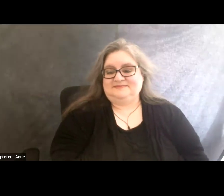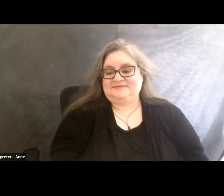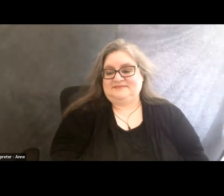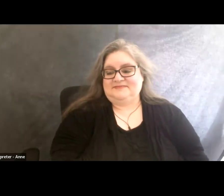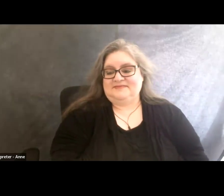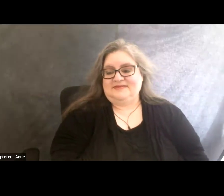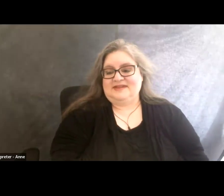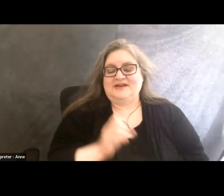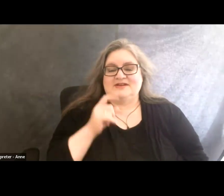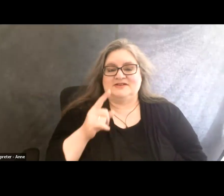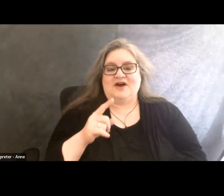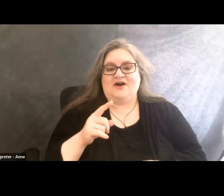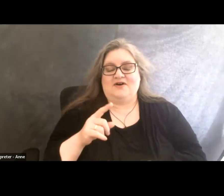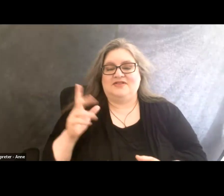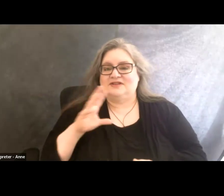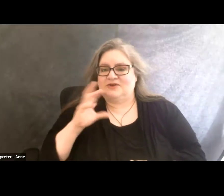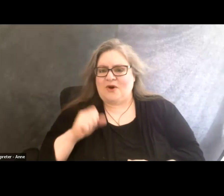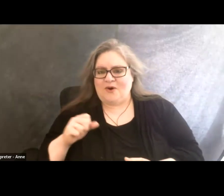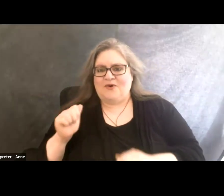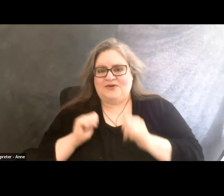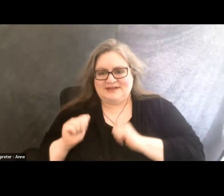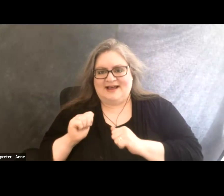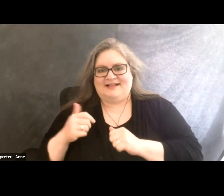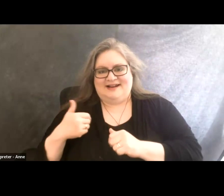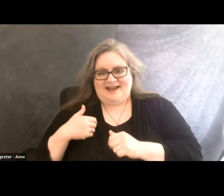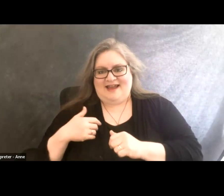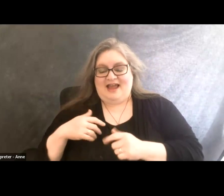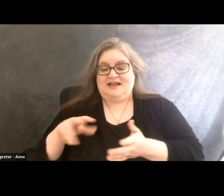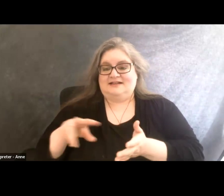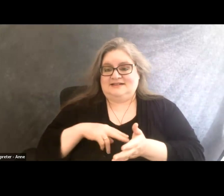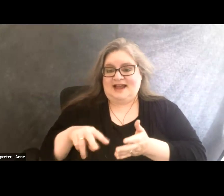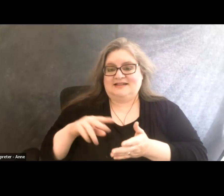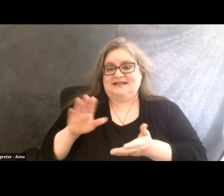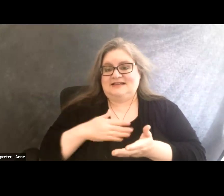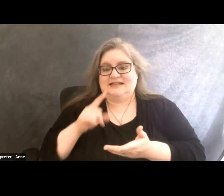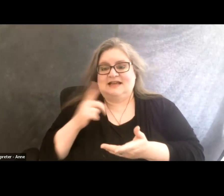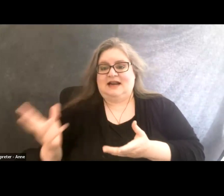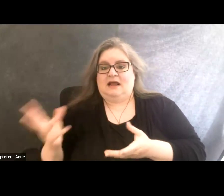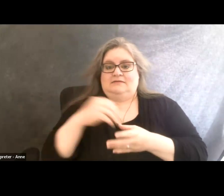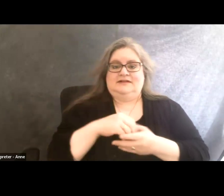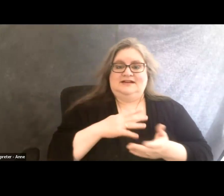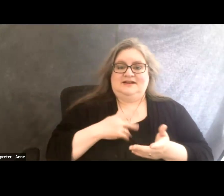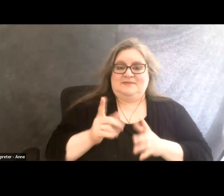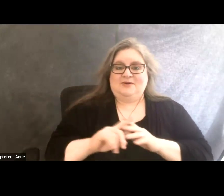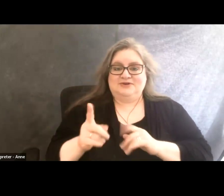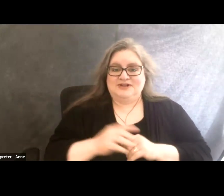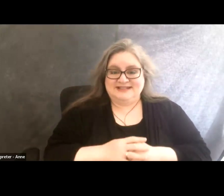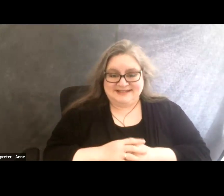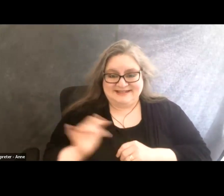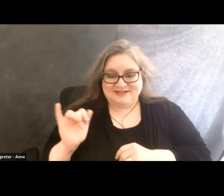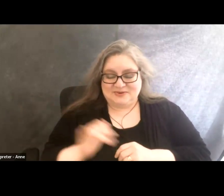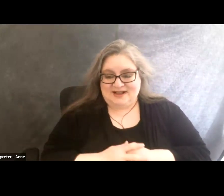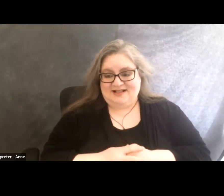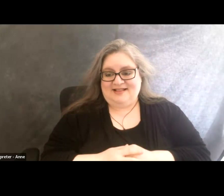I wove this old talent of mine, like dancing and singing also is another thing. And I weave those into my retreats as well.